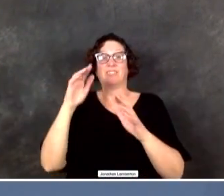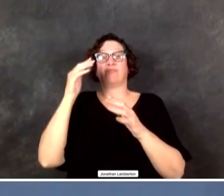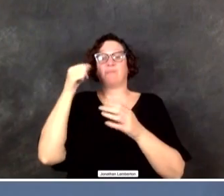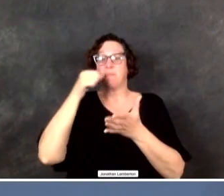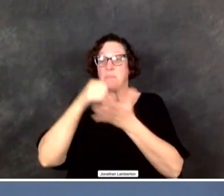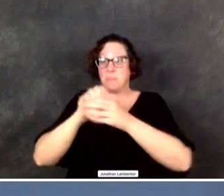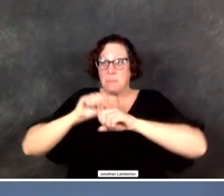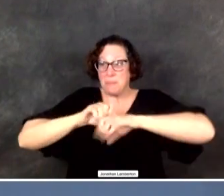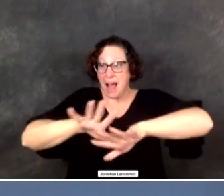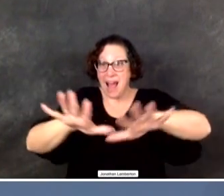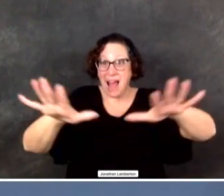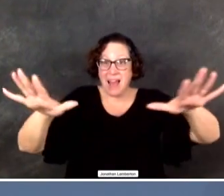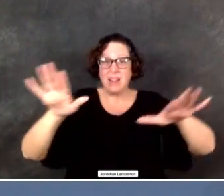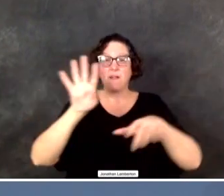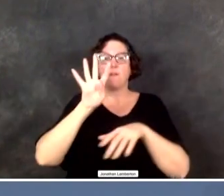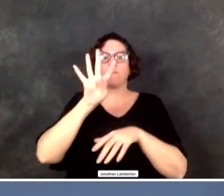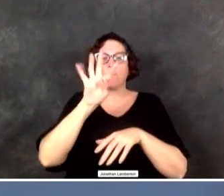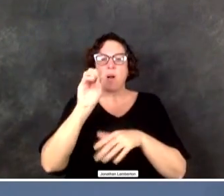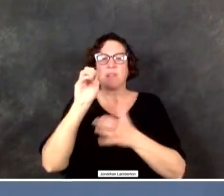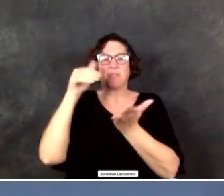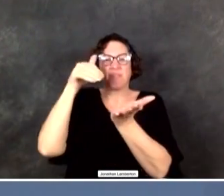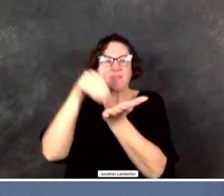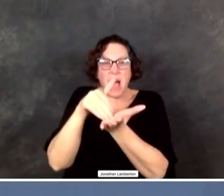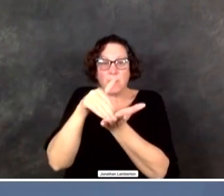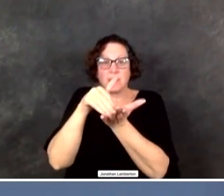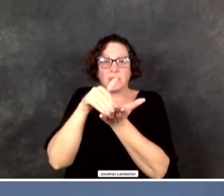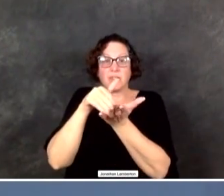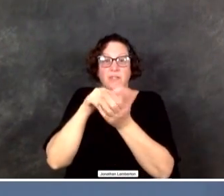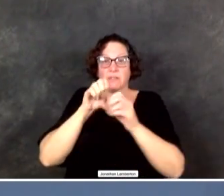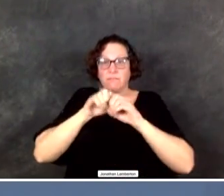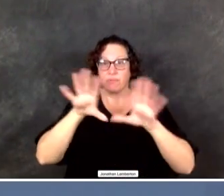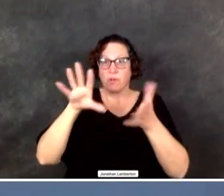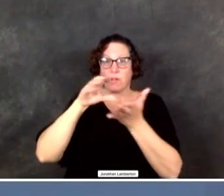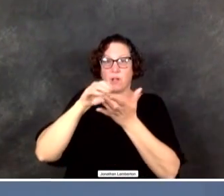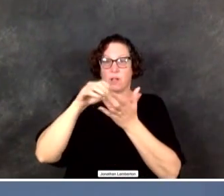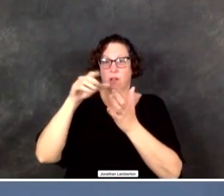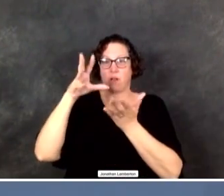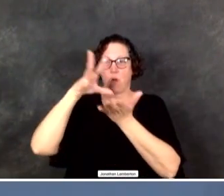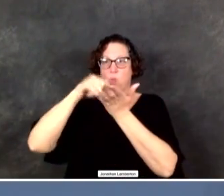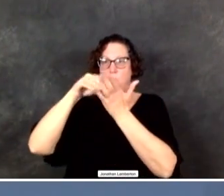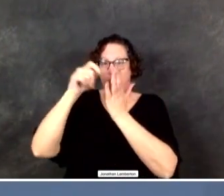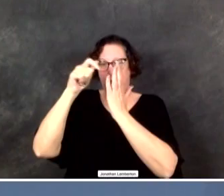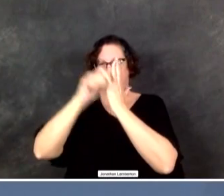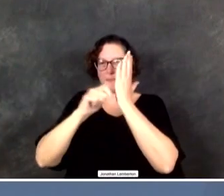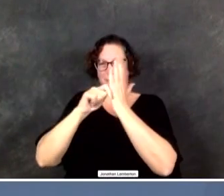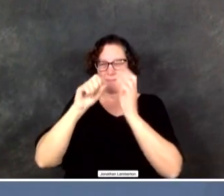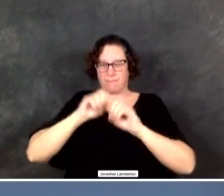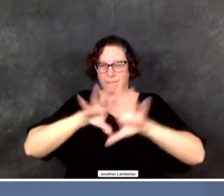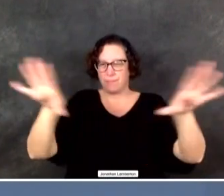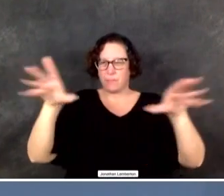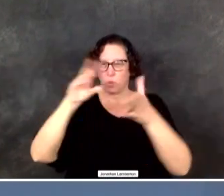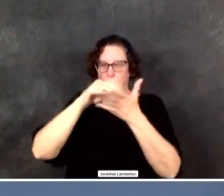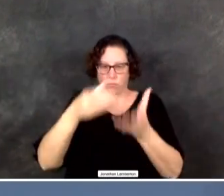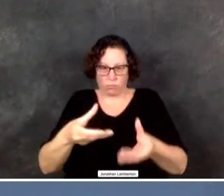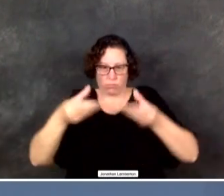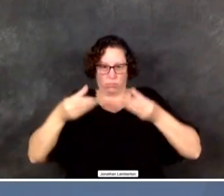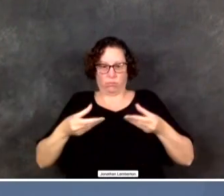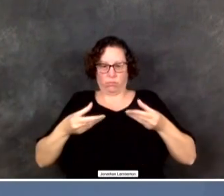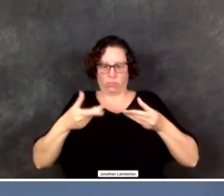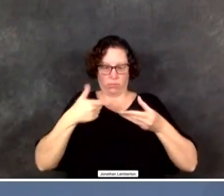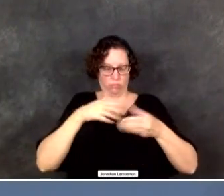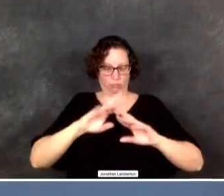that survey. So they have learning packets that have been mailed directly to them. It's also important to know that we've given